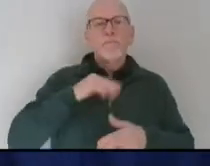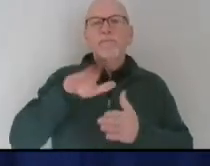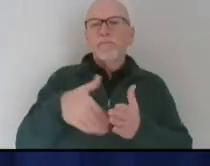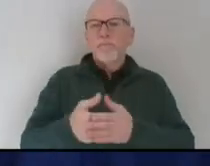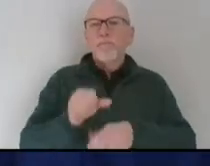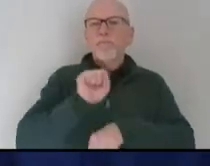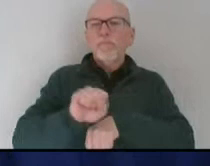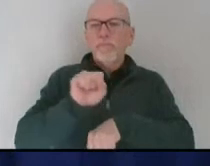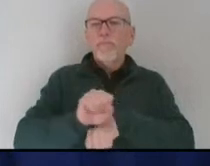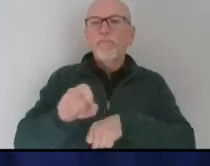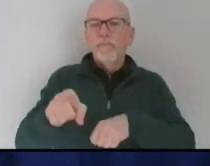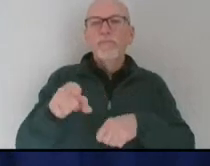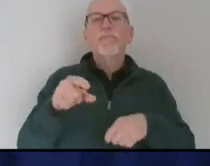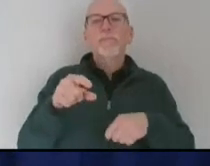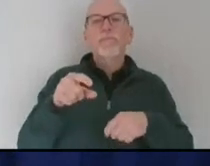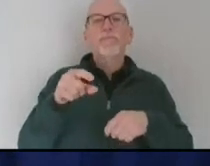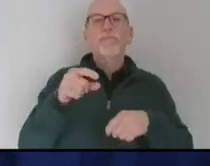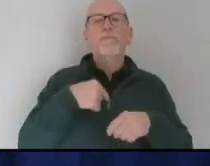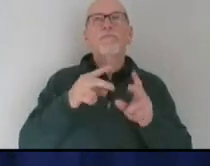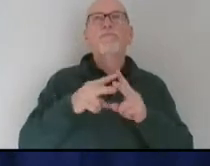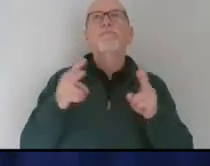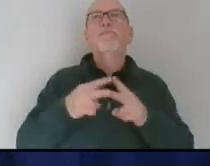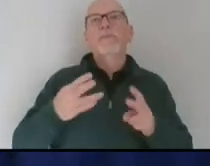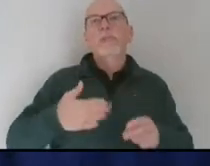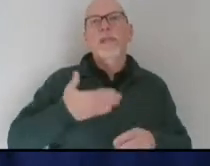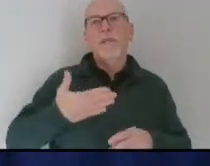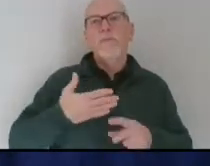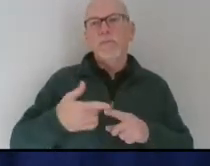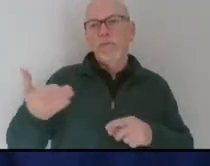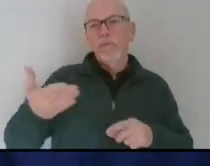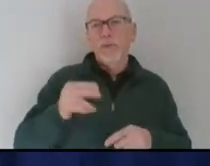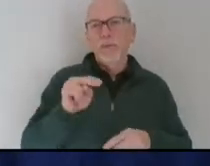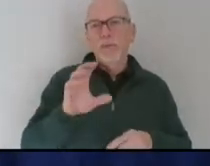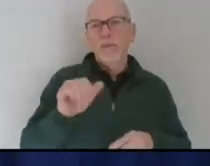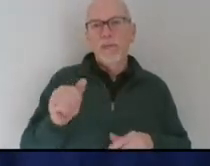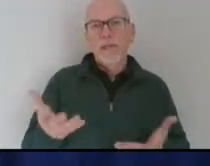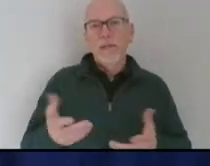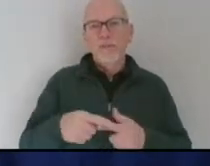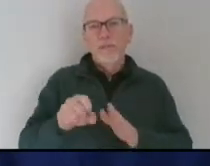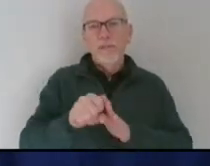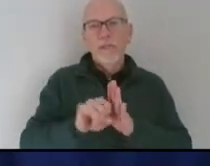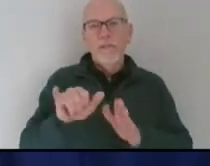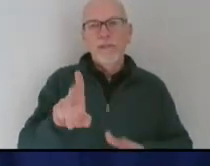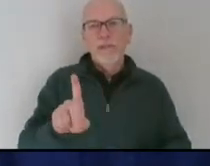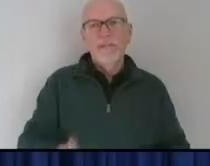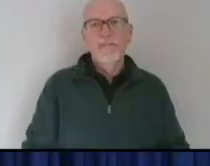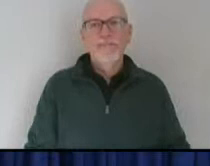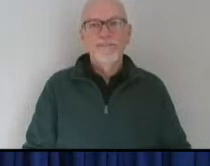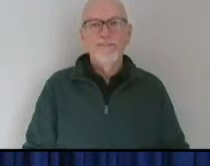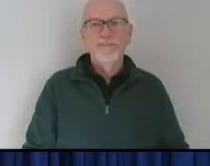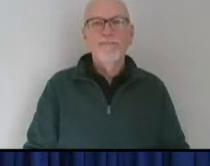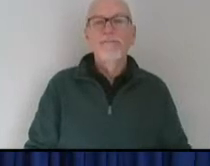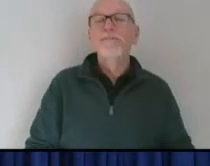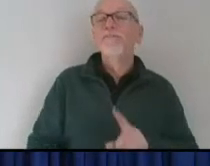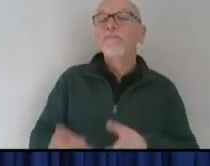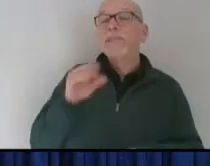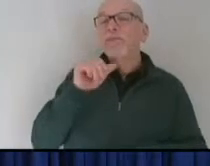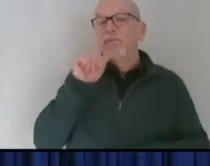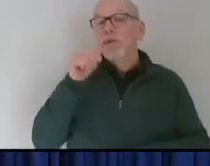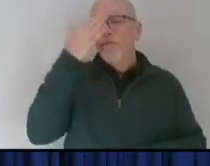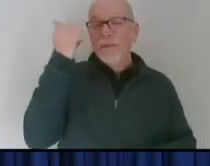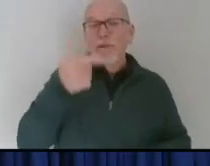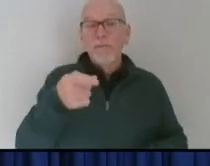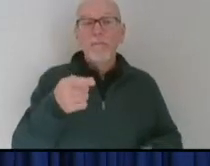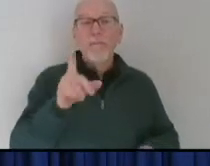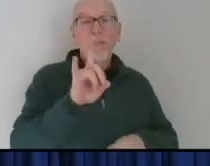together, and very, very happy to welcome the NCAA here to the state of Indiana. And don't forget, Rich, I mean, we've got Division